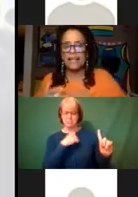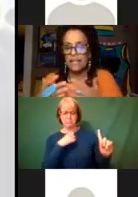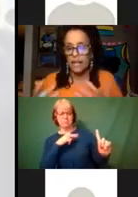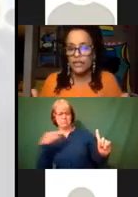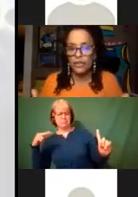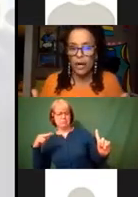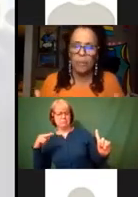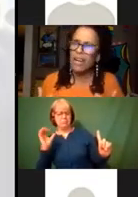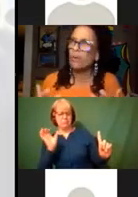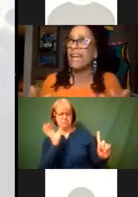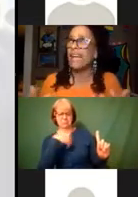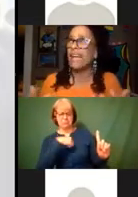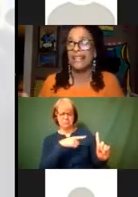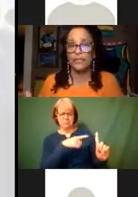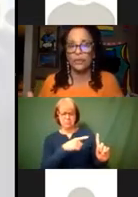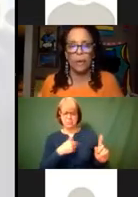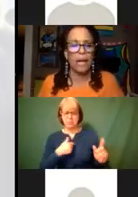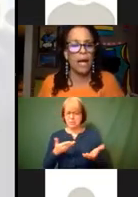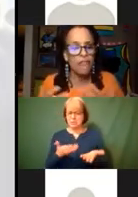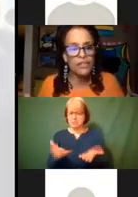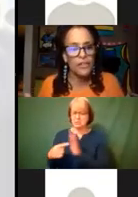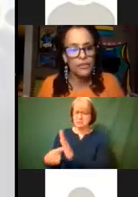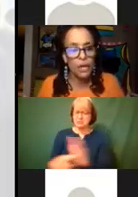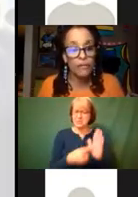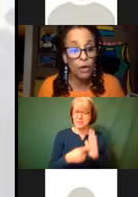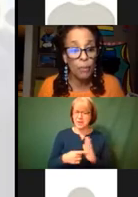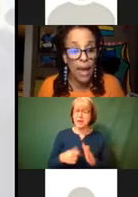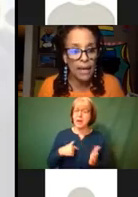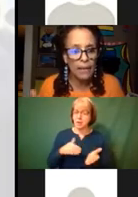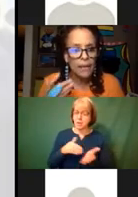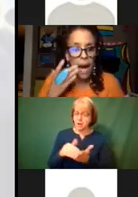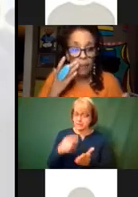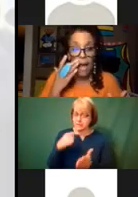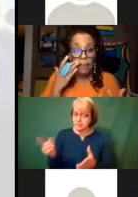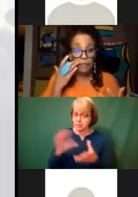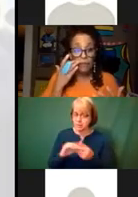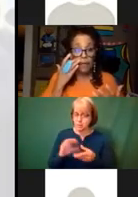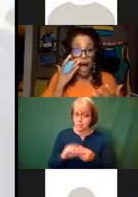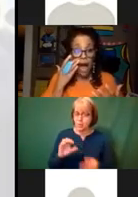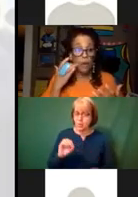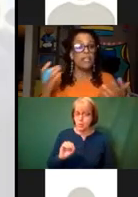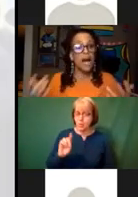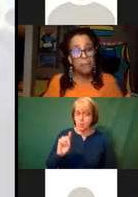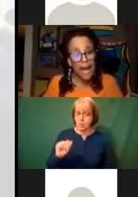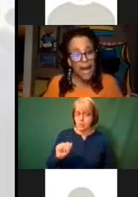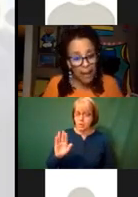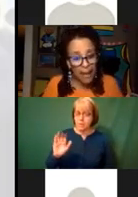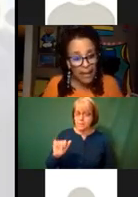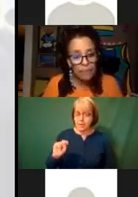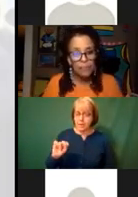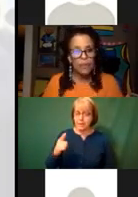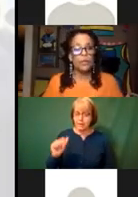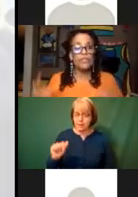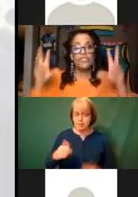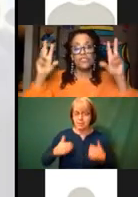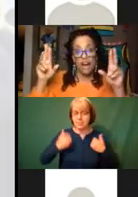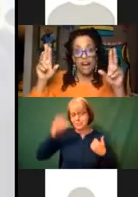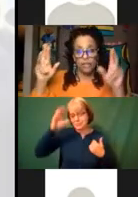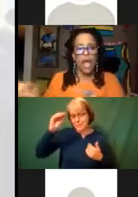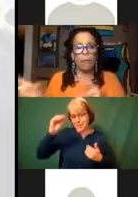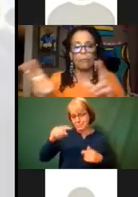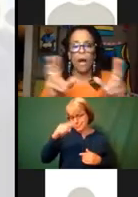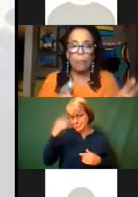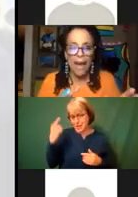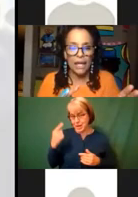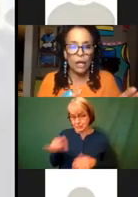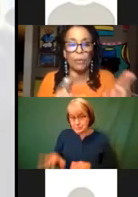I like to tell the story, well, I don't like to tell the story, but I often tell the story of Oda Banga, a Black man from the Congo, a young Black man who was discovered